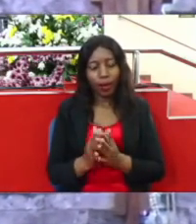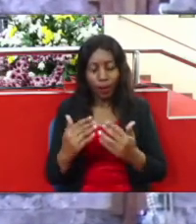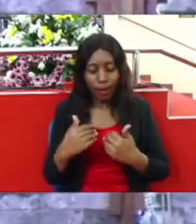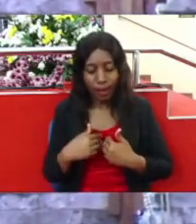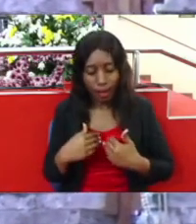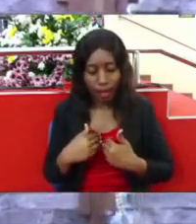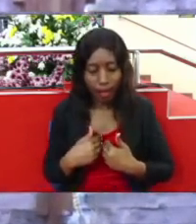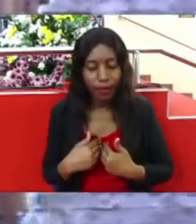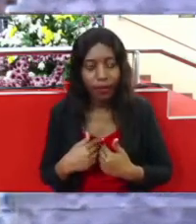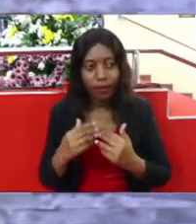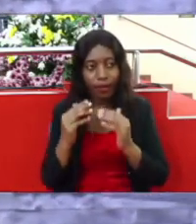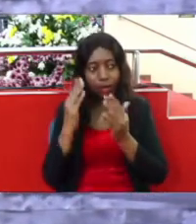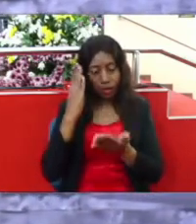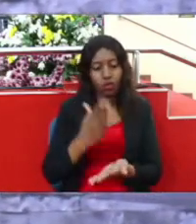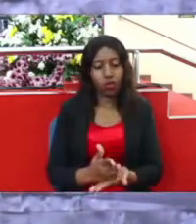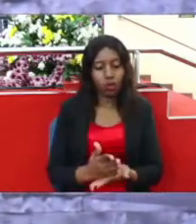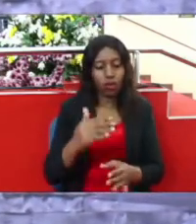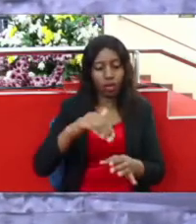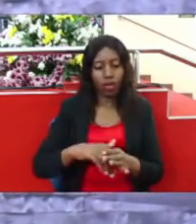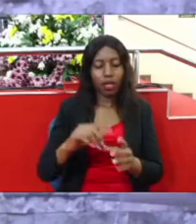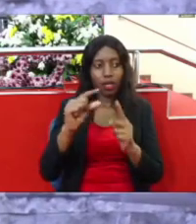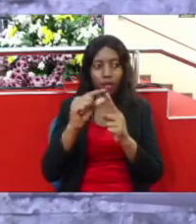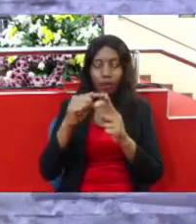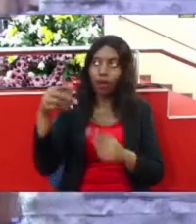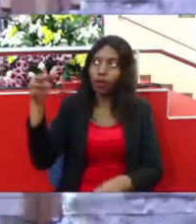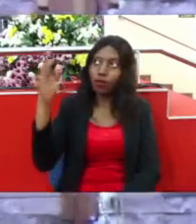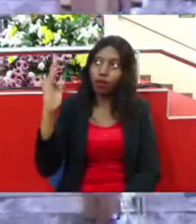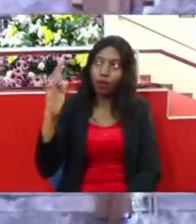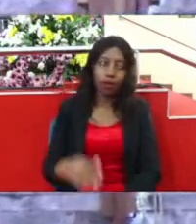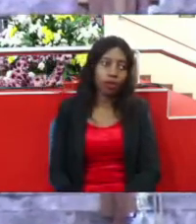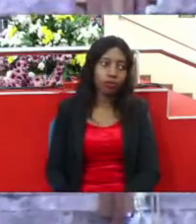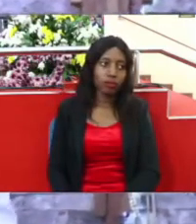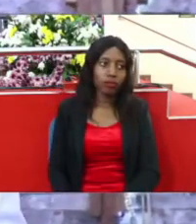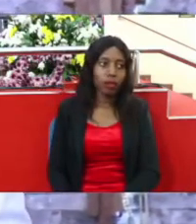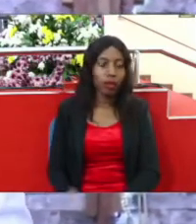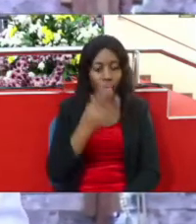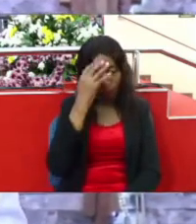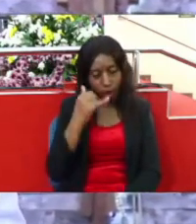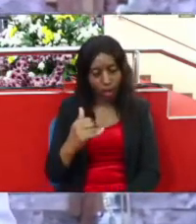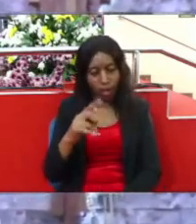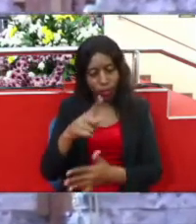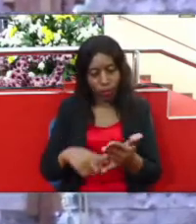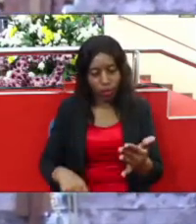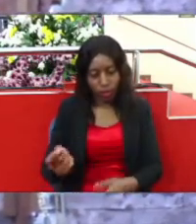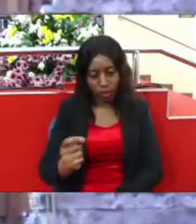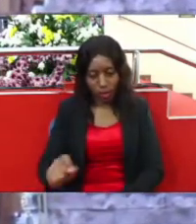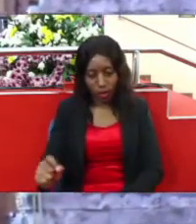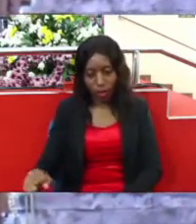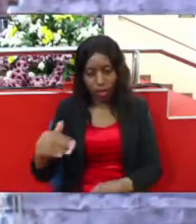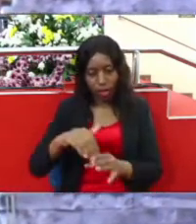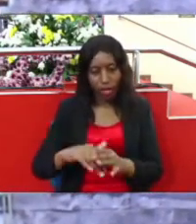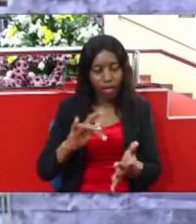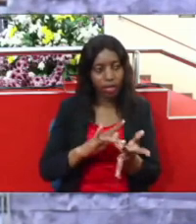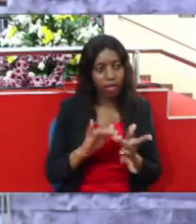kwamba basi kuna ukweli katika neno la Mungu. That what has been recorded in scripture is true. Kwamba kile ambacho kimeandikwa kwenye maandiko